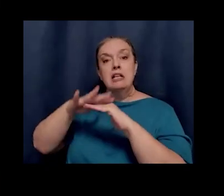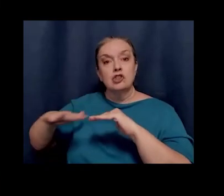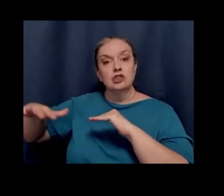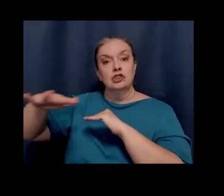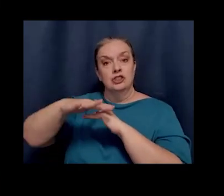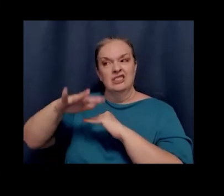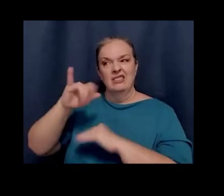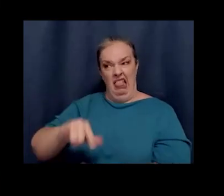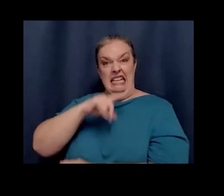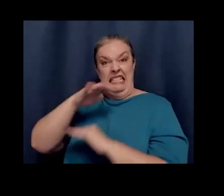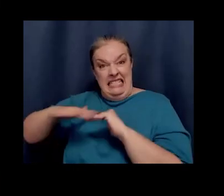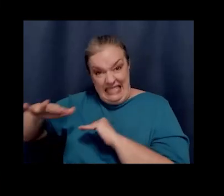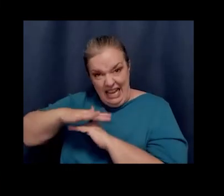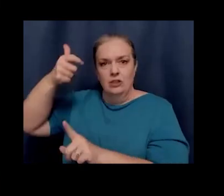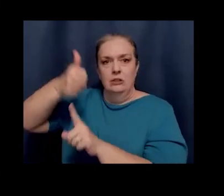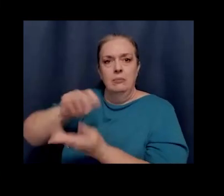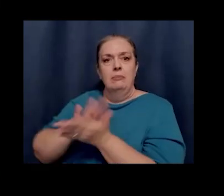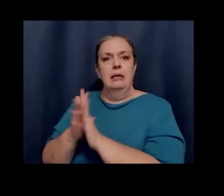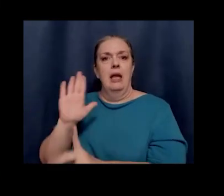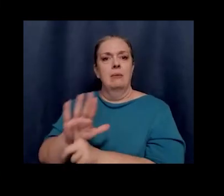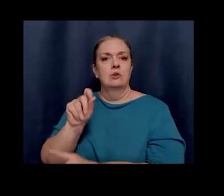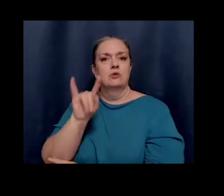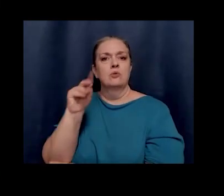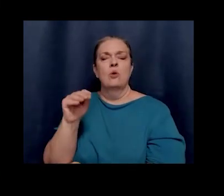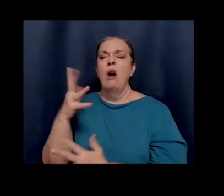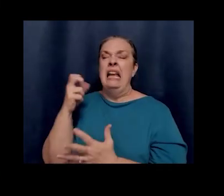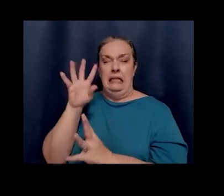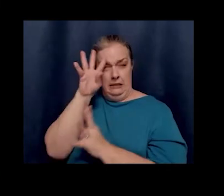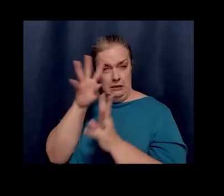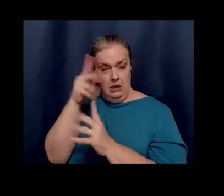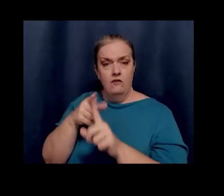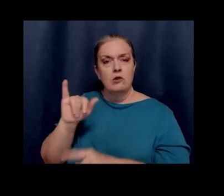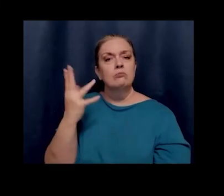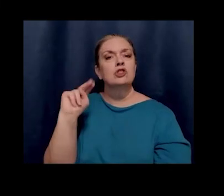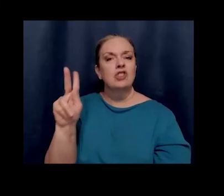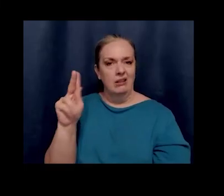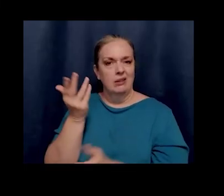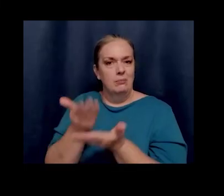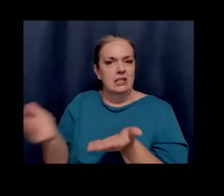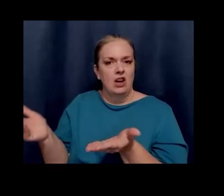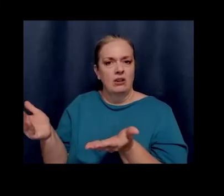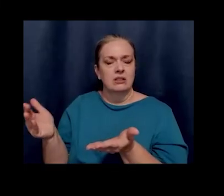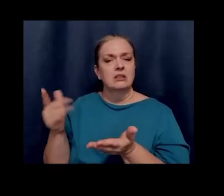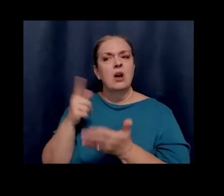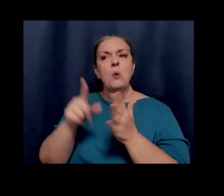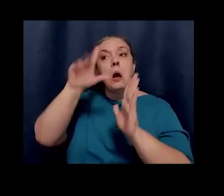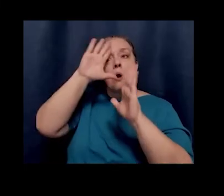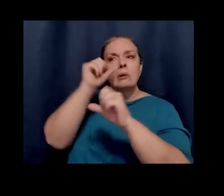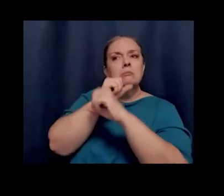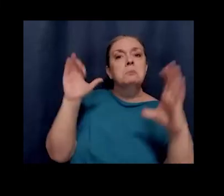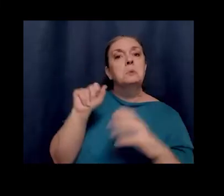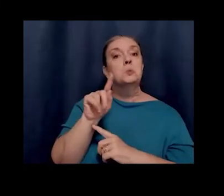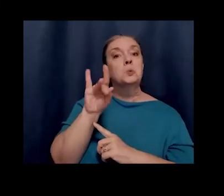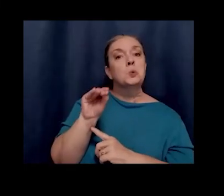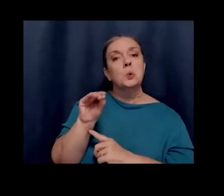the studio. Constructed entirely from junked materials, this environment breaks with ideas of traditional studio and